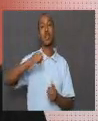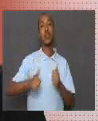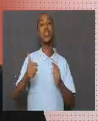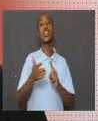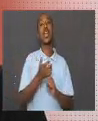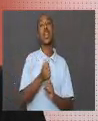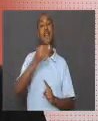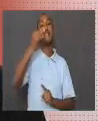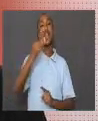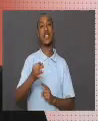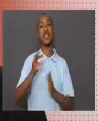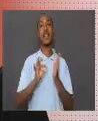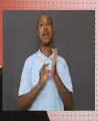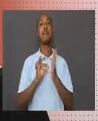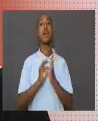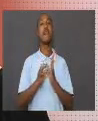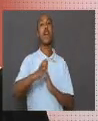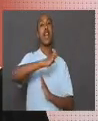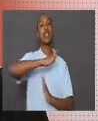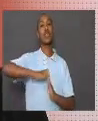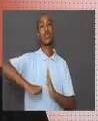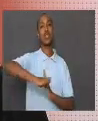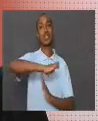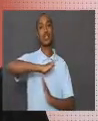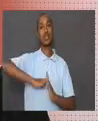carry a fixed number of electrons.